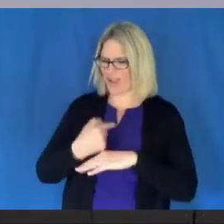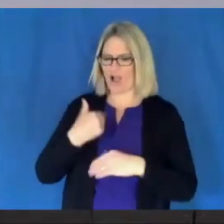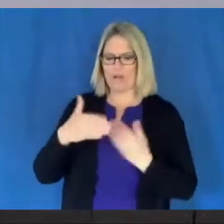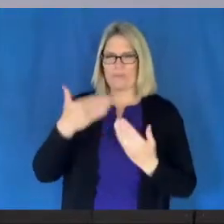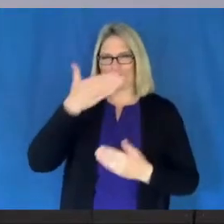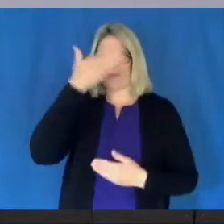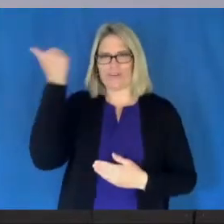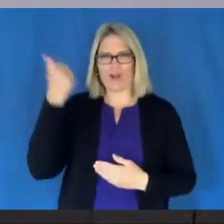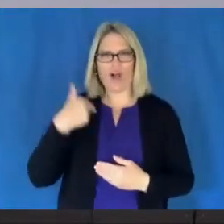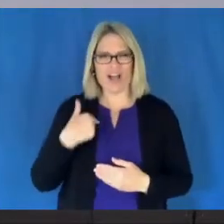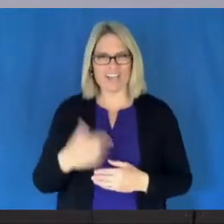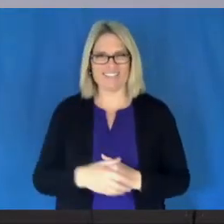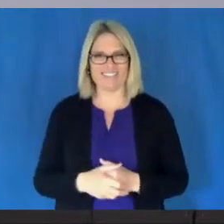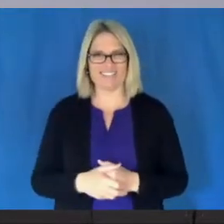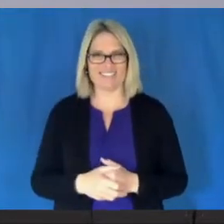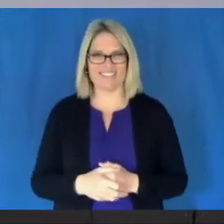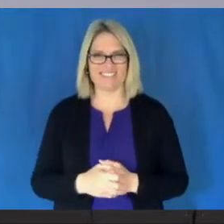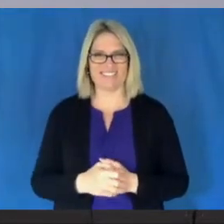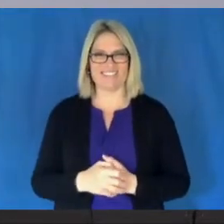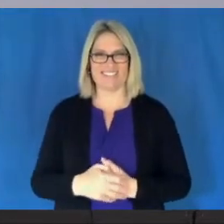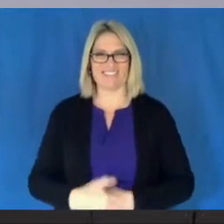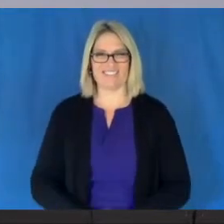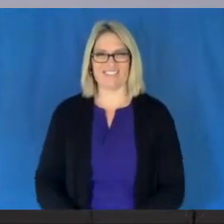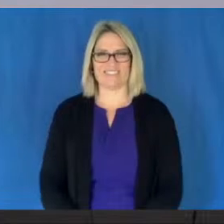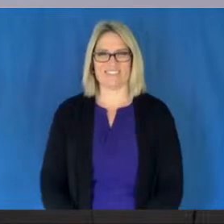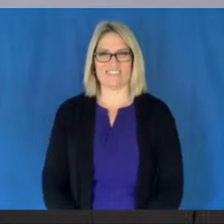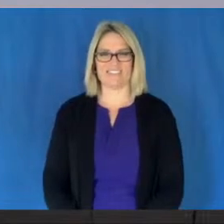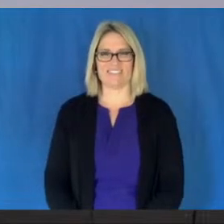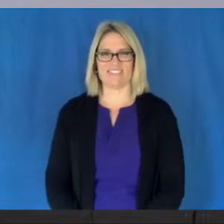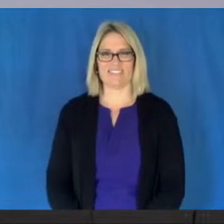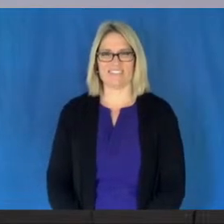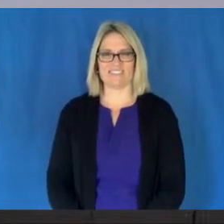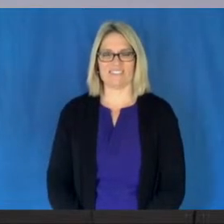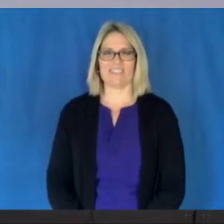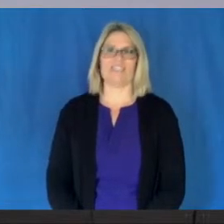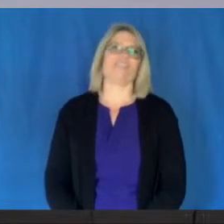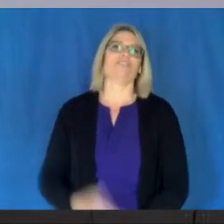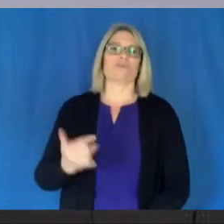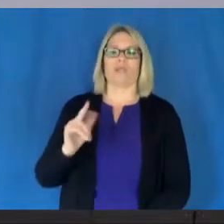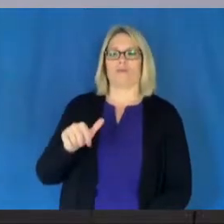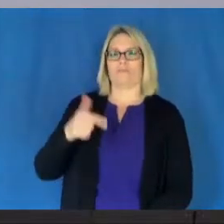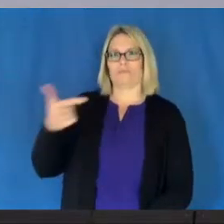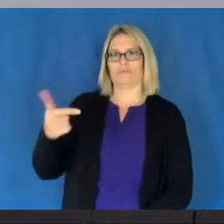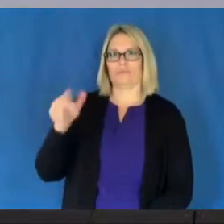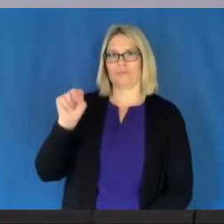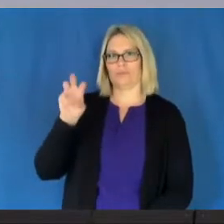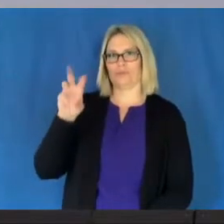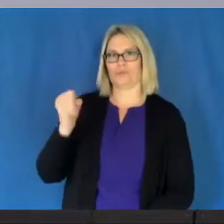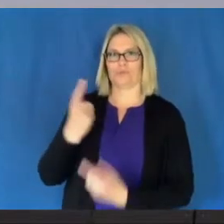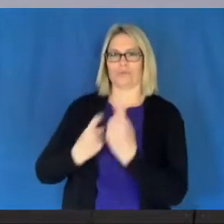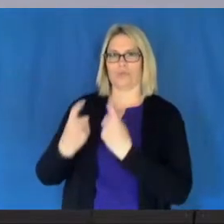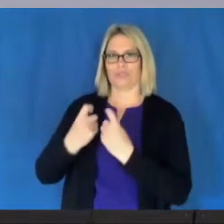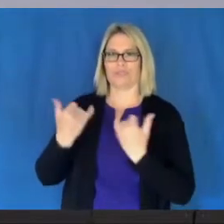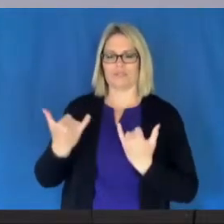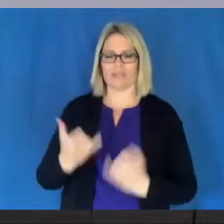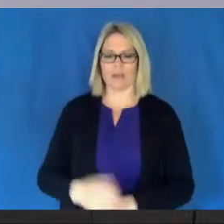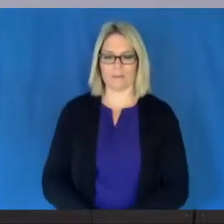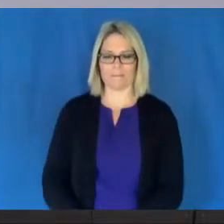The weekend's coming. Exactly. So we'll open it up to questions from the media.